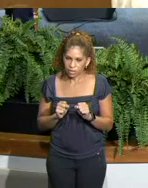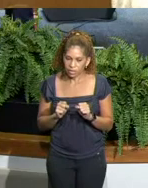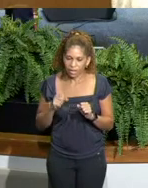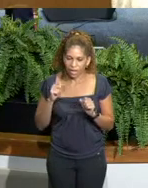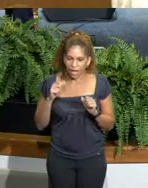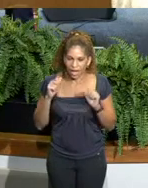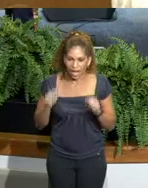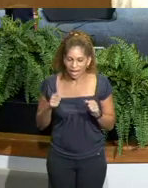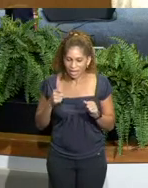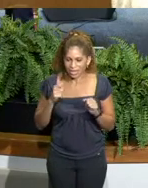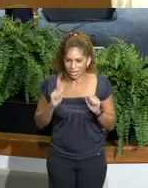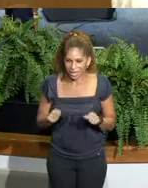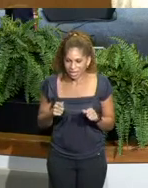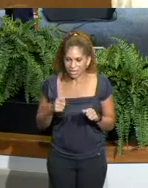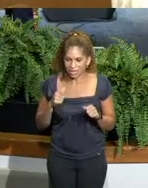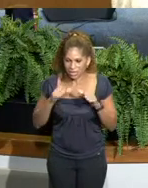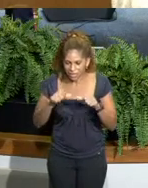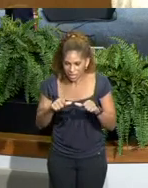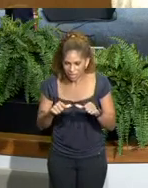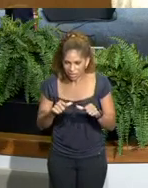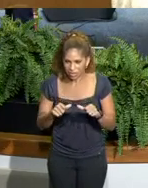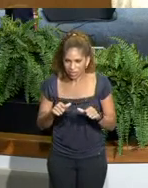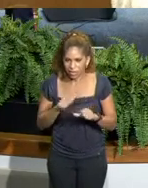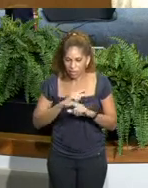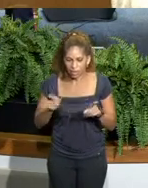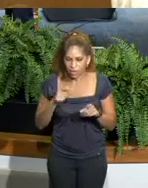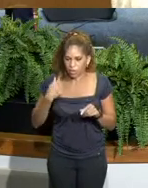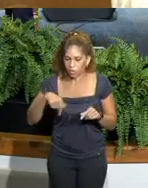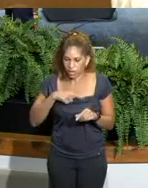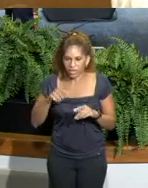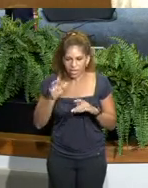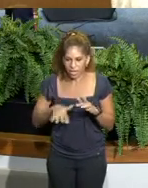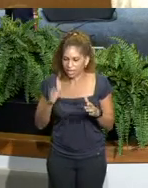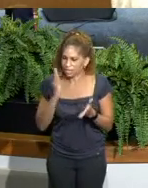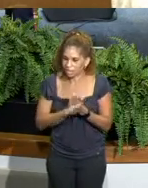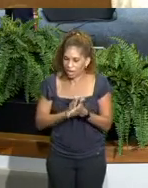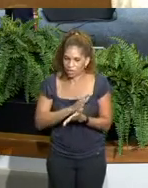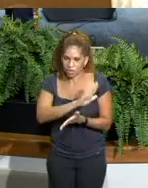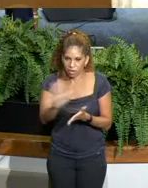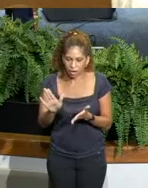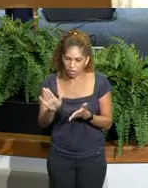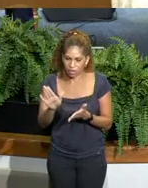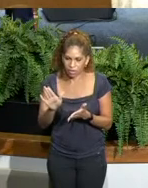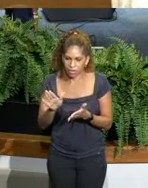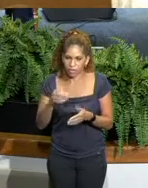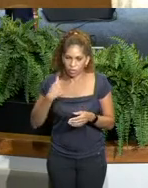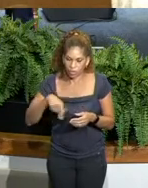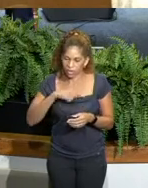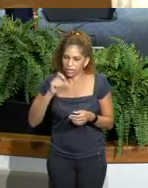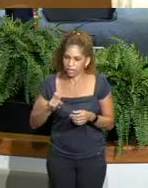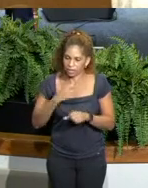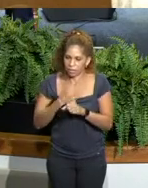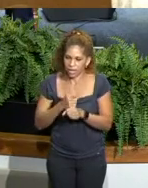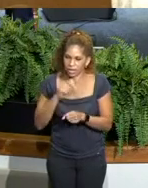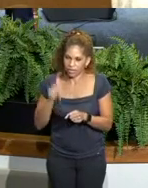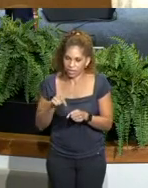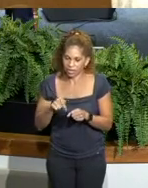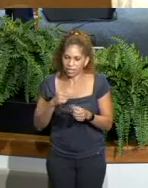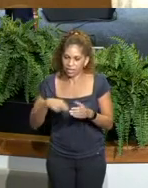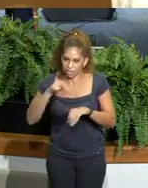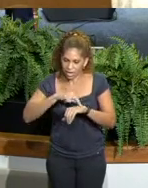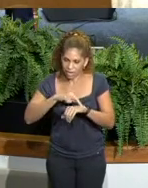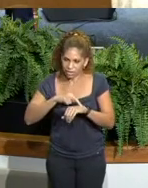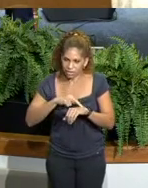could go on, but the point is we can't shrink back, y'all. We've got to make this nation face